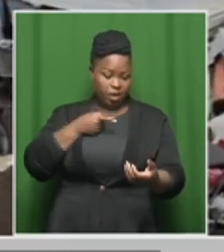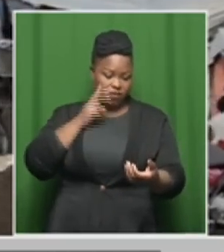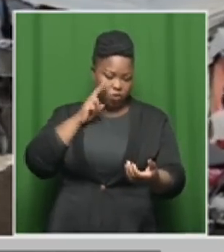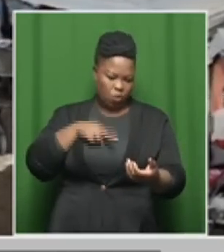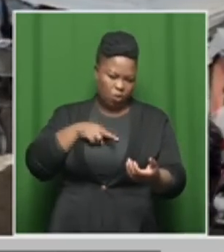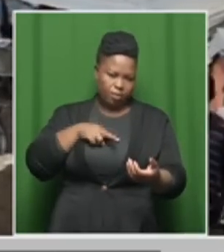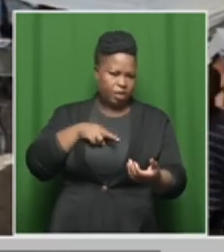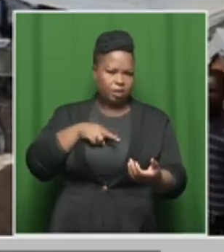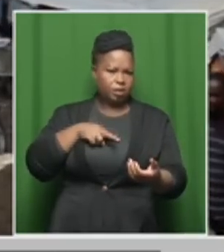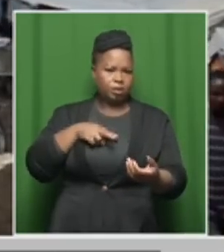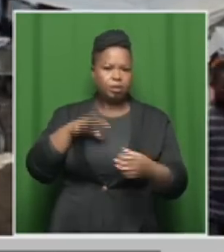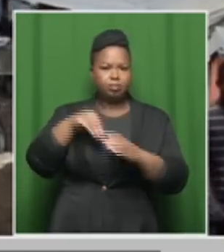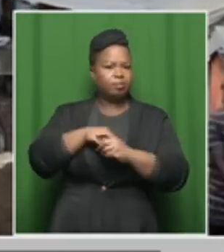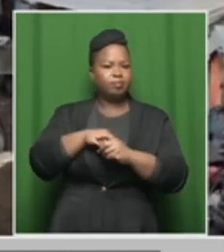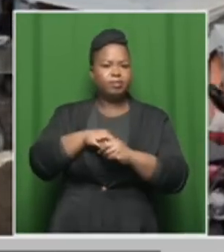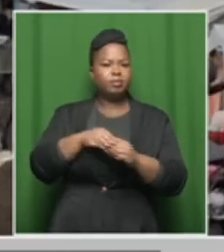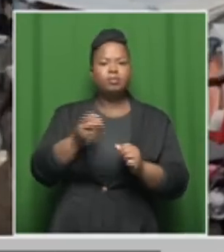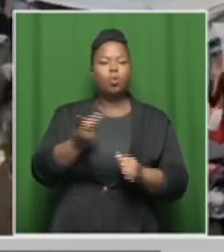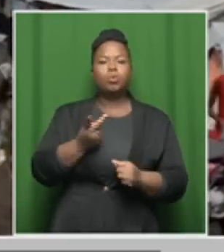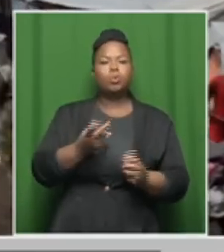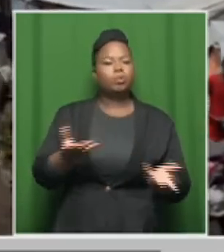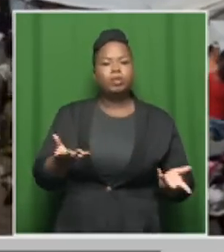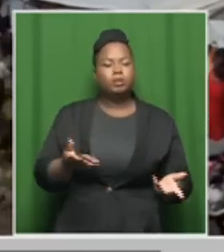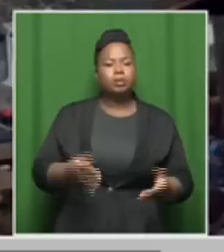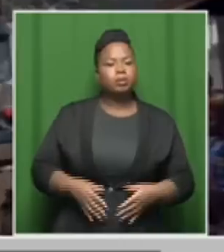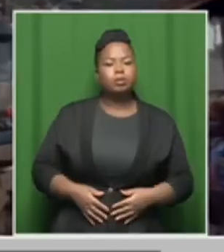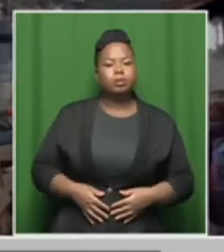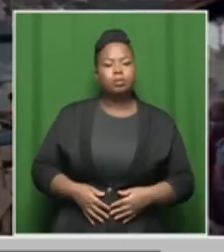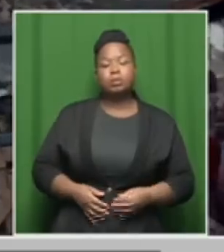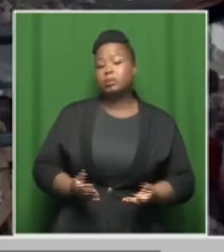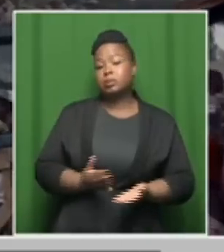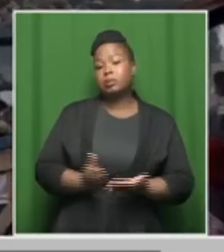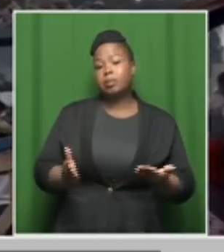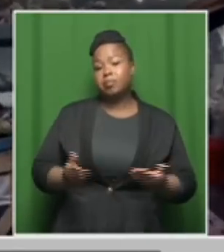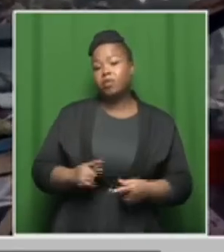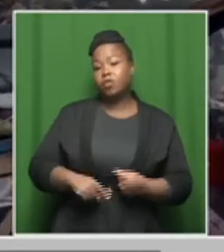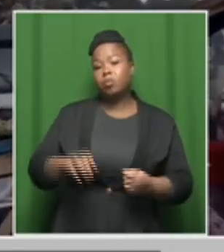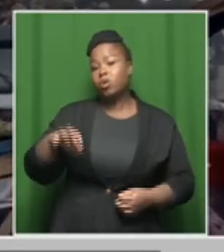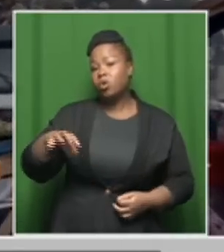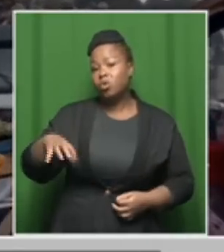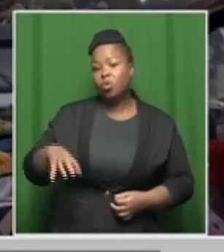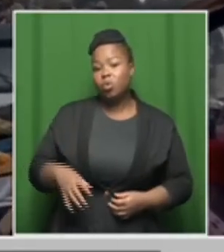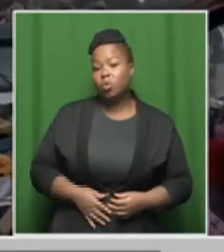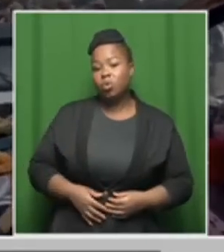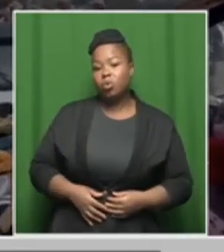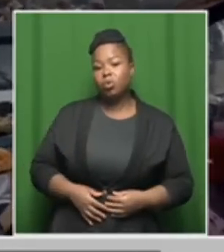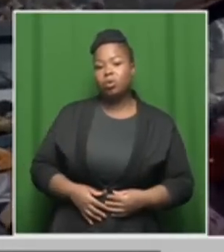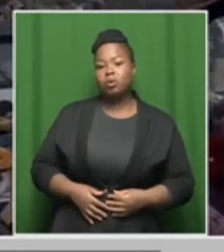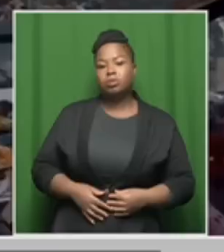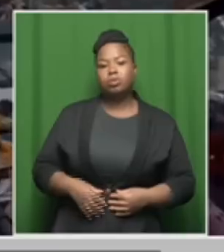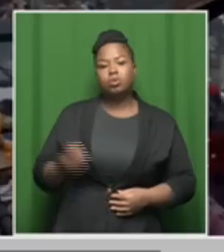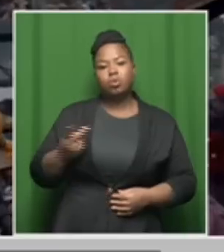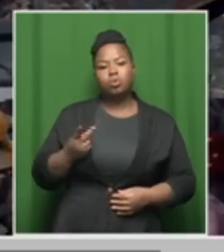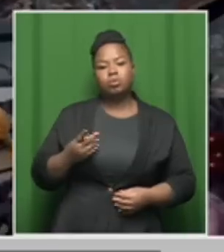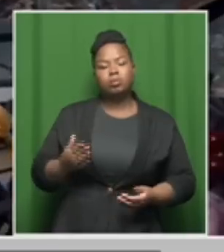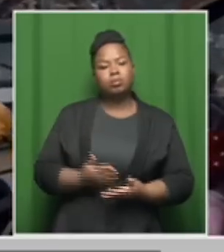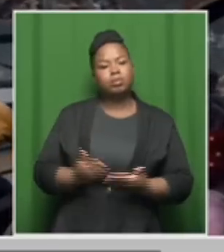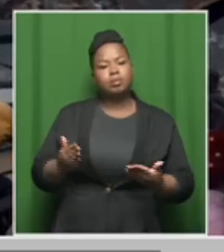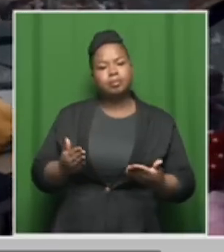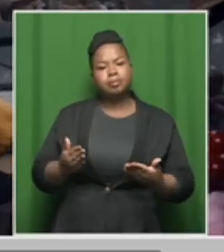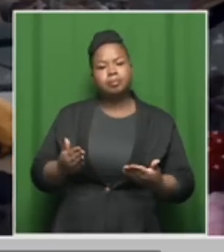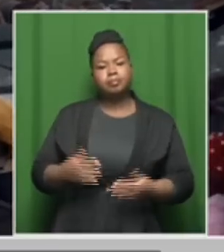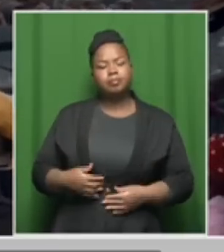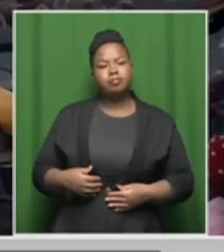there's coltan in that, and most likely some of it comes from Congo, and somehow it managed to get into